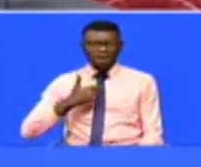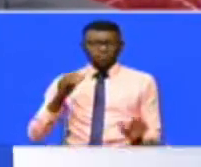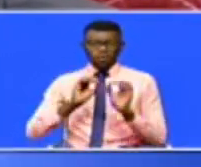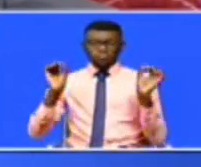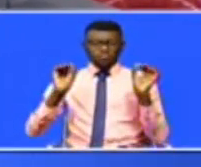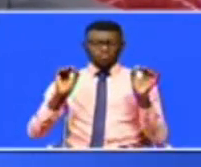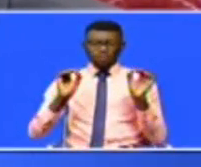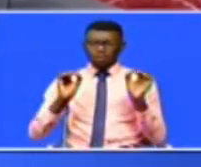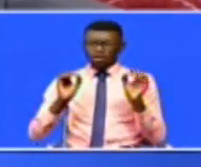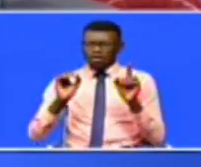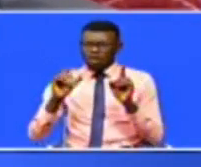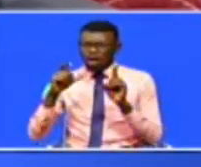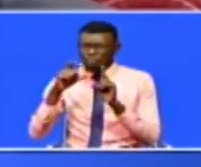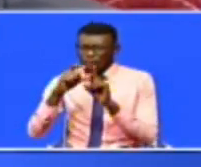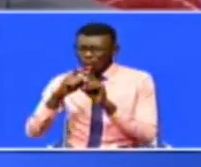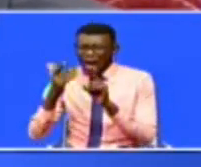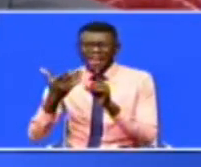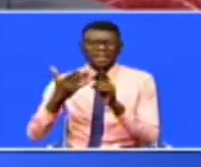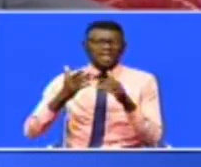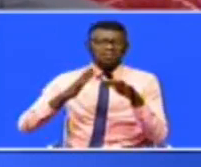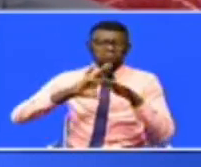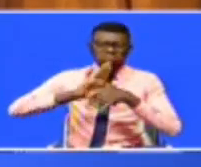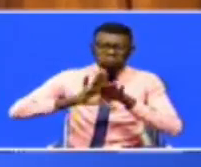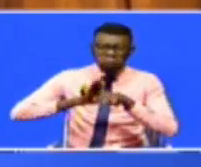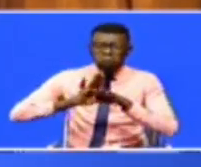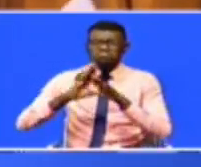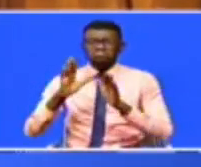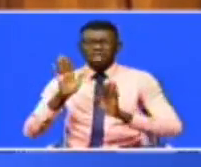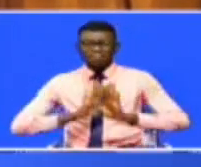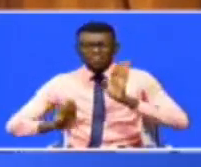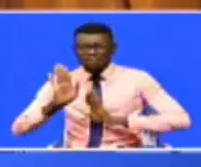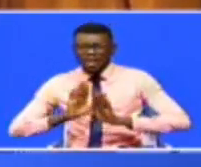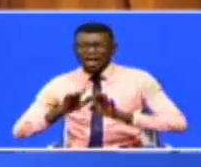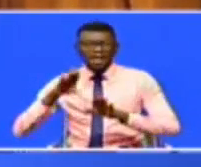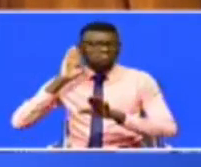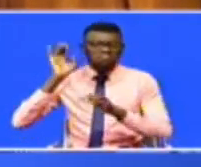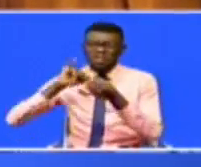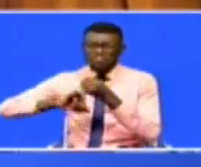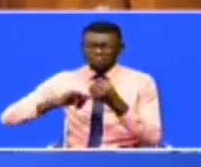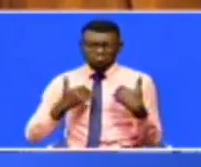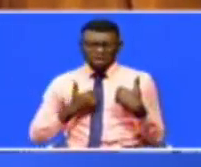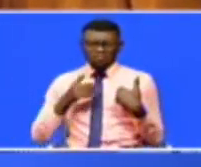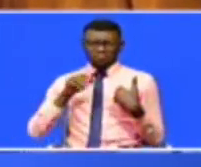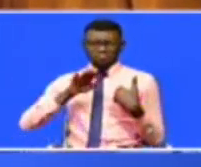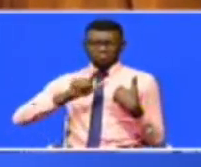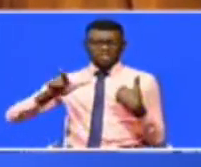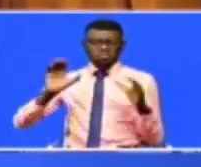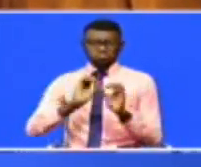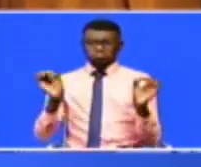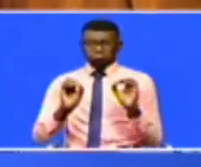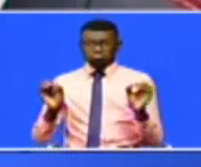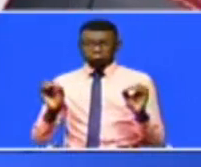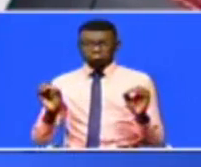find the word same-sex behavior or marriage anywhere in the bill. But all of